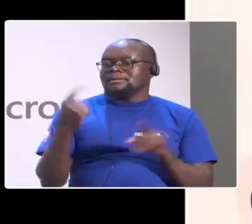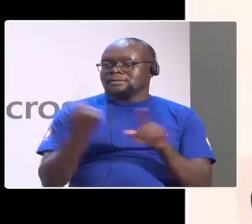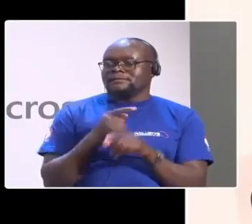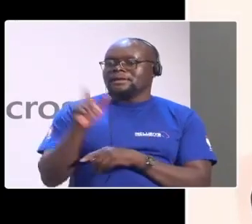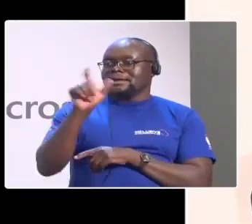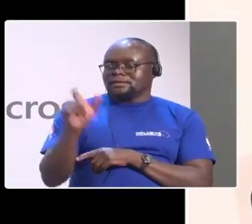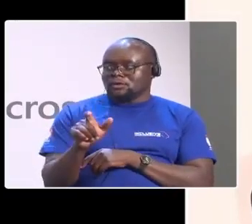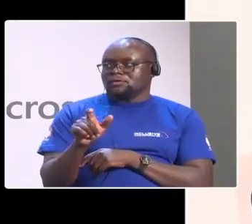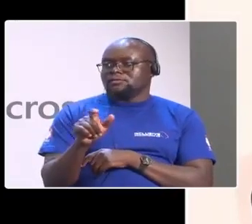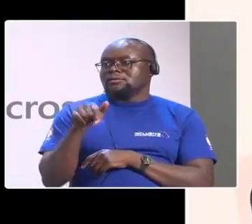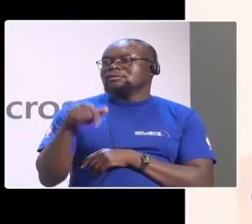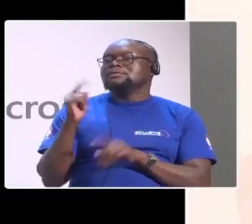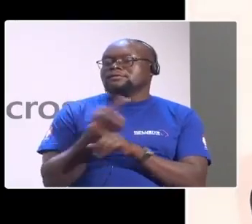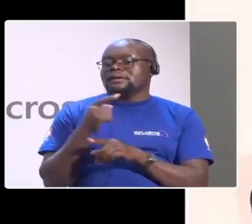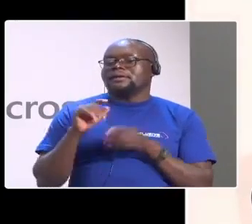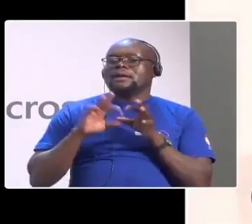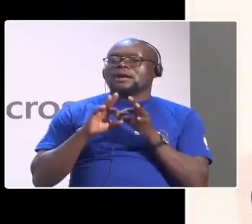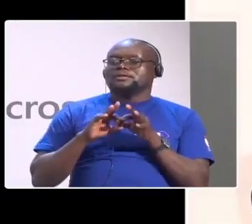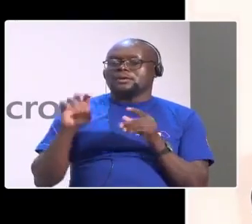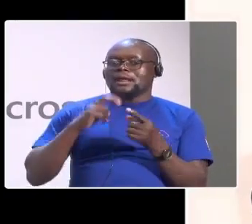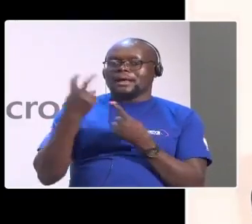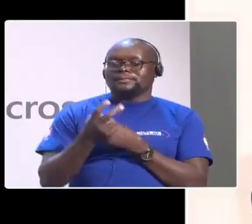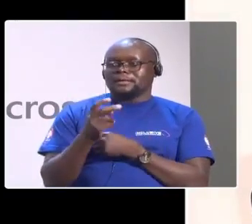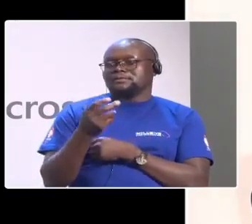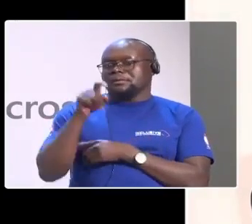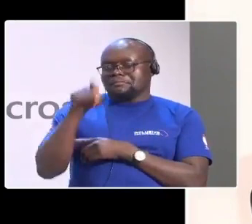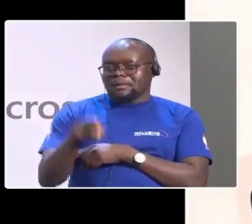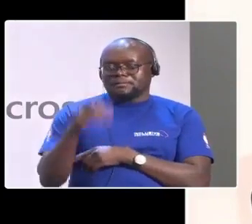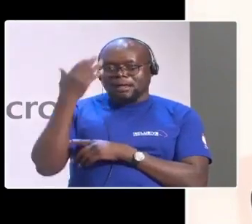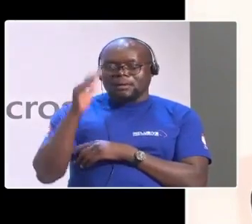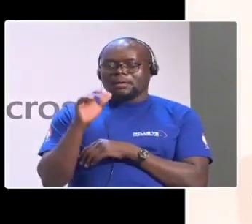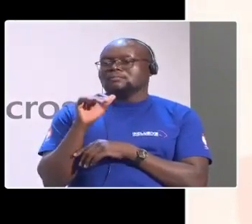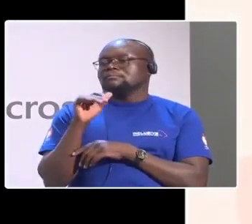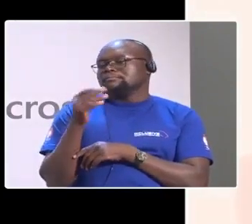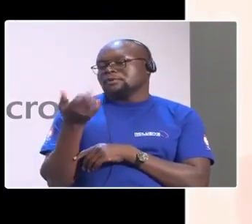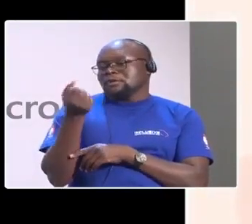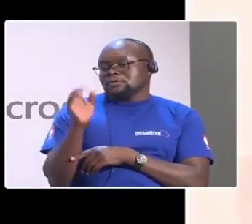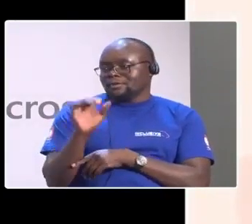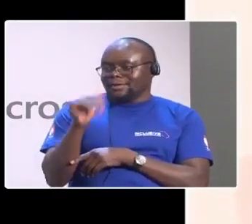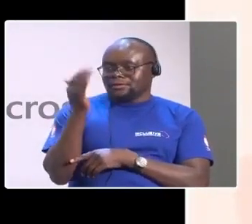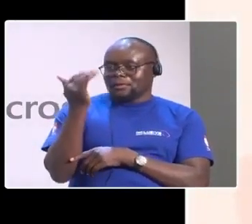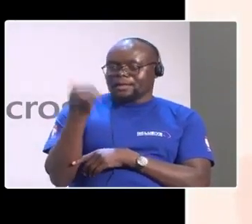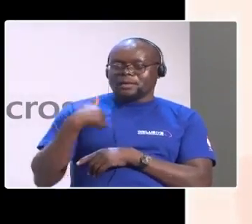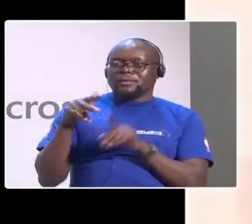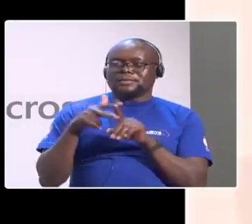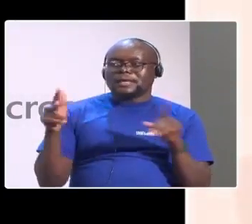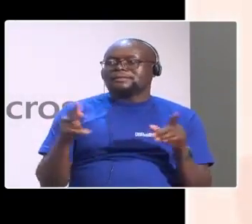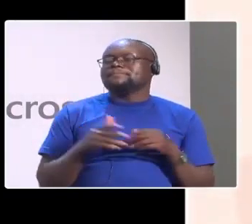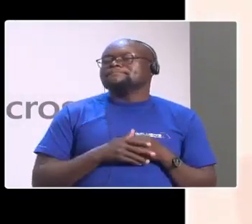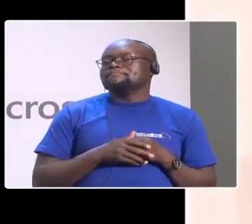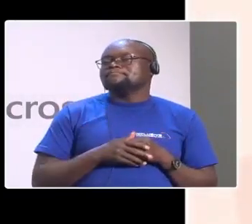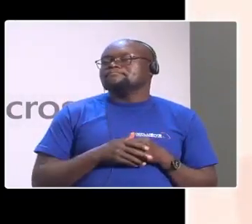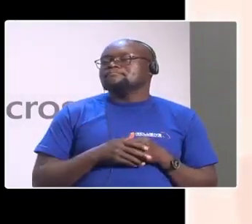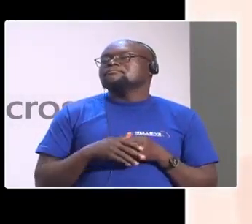within the globe. There's different cultural aspects to that. So you have to be aware of that. And that's why we, again, rely on